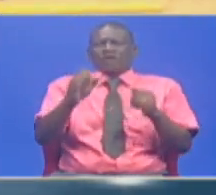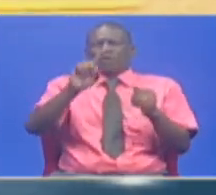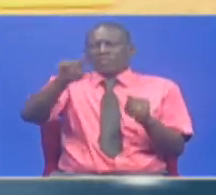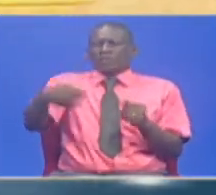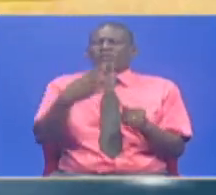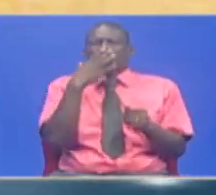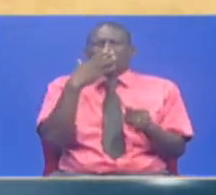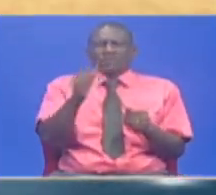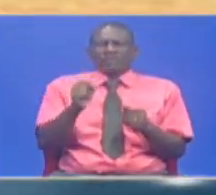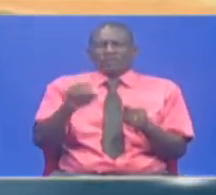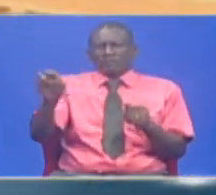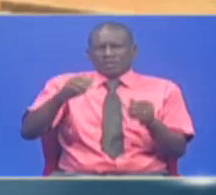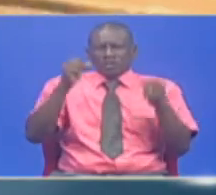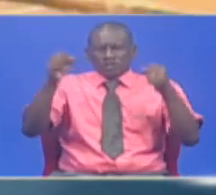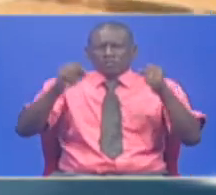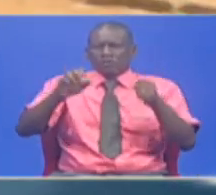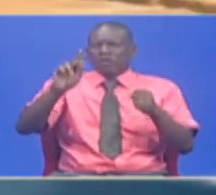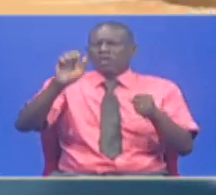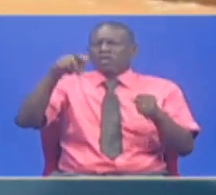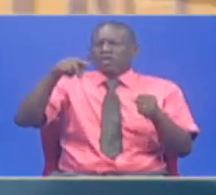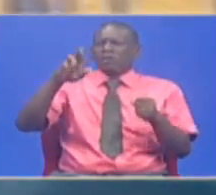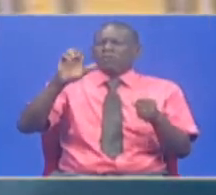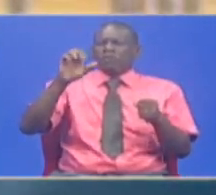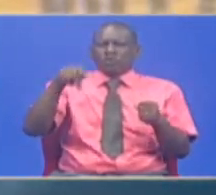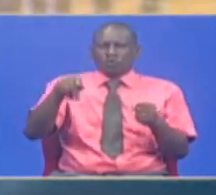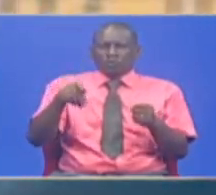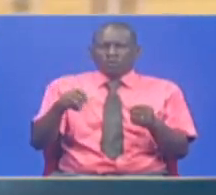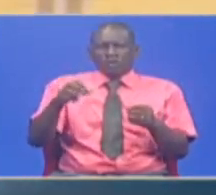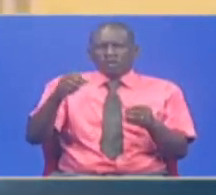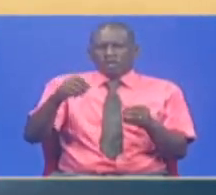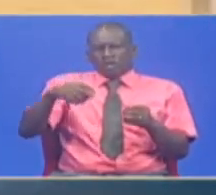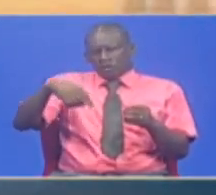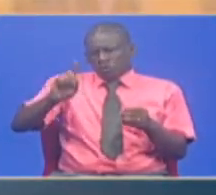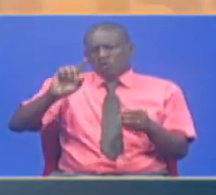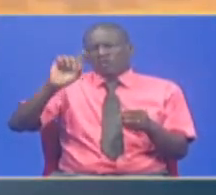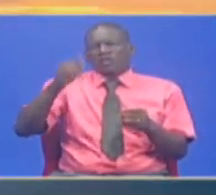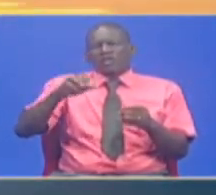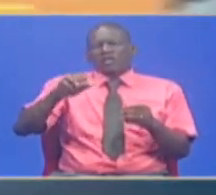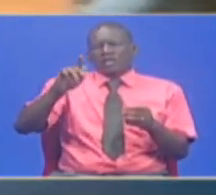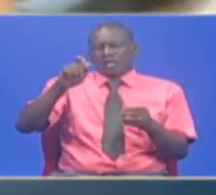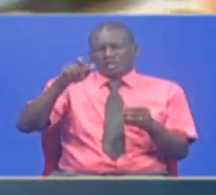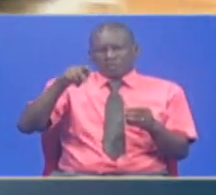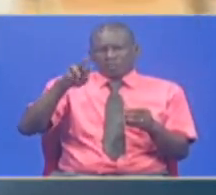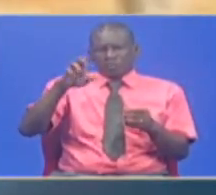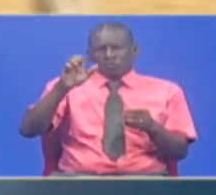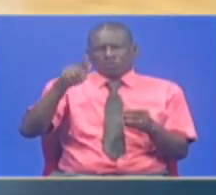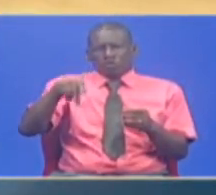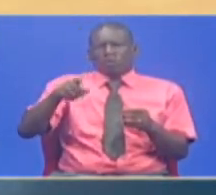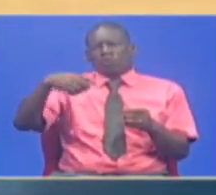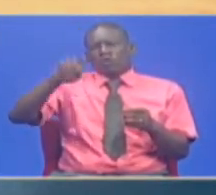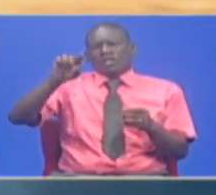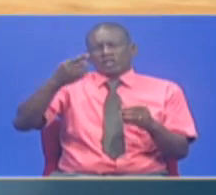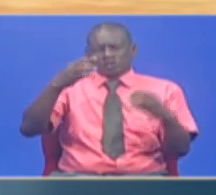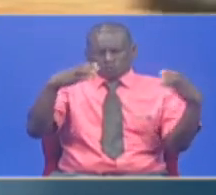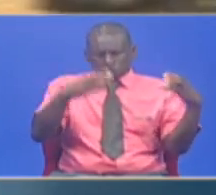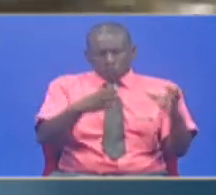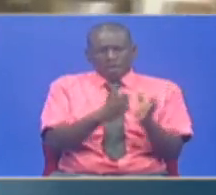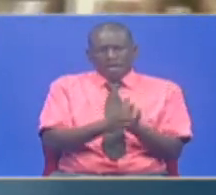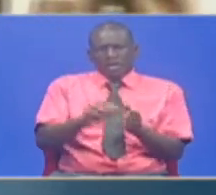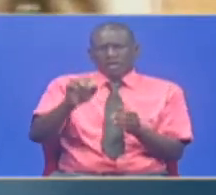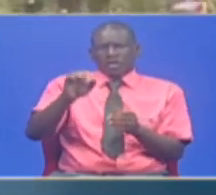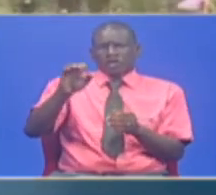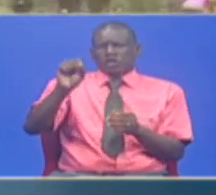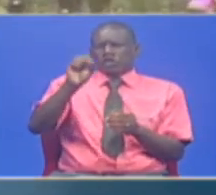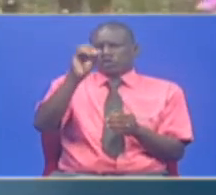Kiprop. Kiprop clocked 4 minutes 22.5 seconds to win the first heat, while Eunice won the second heat in 4 minutes 27.7